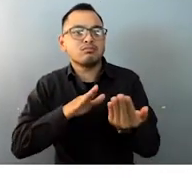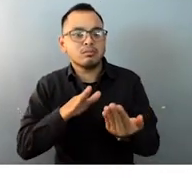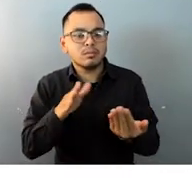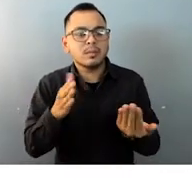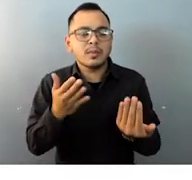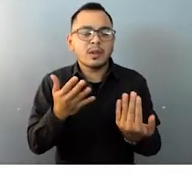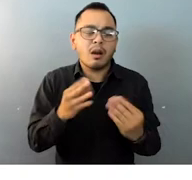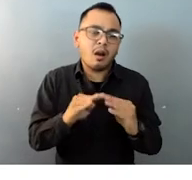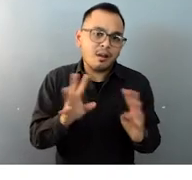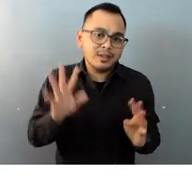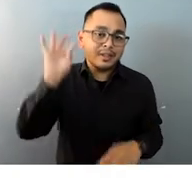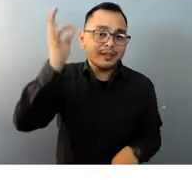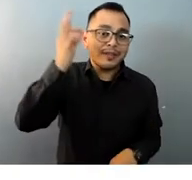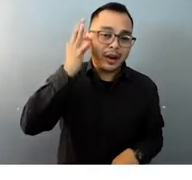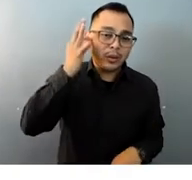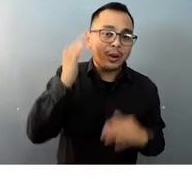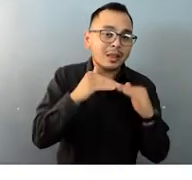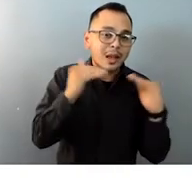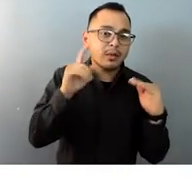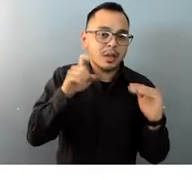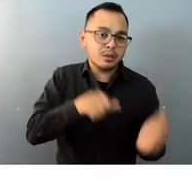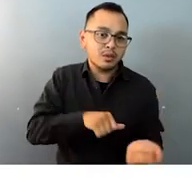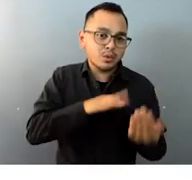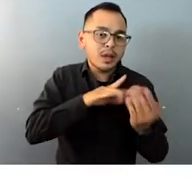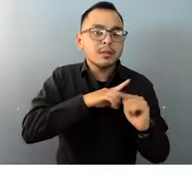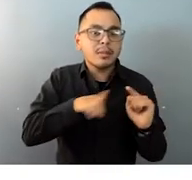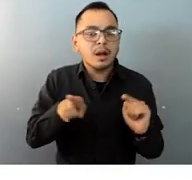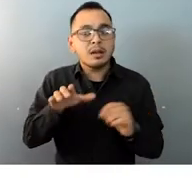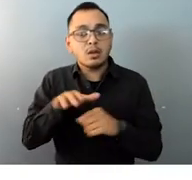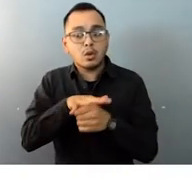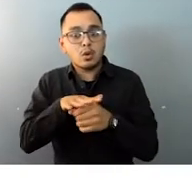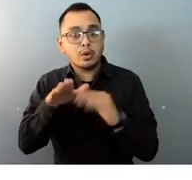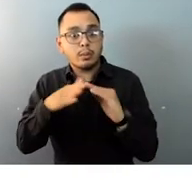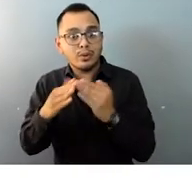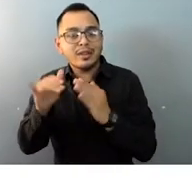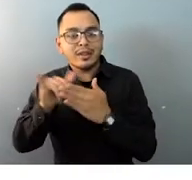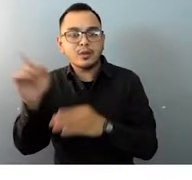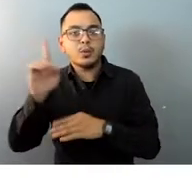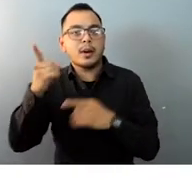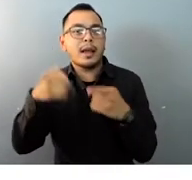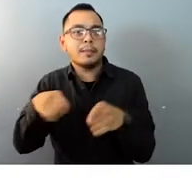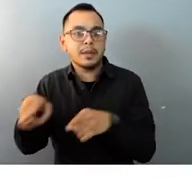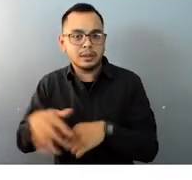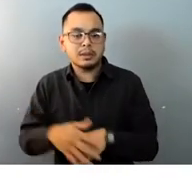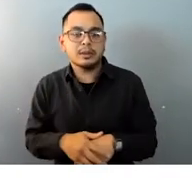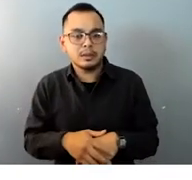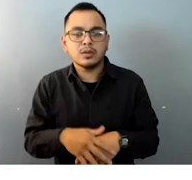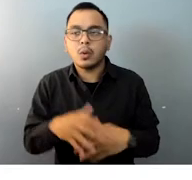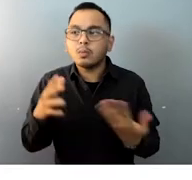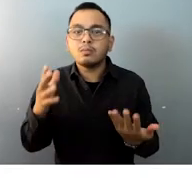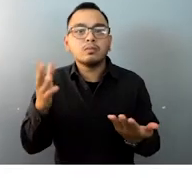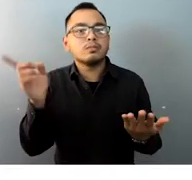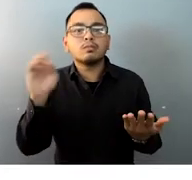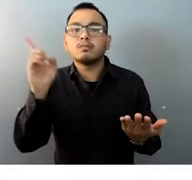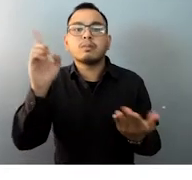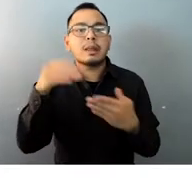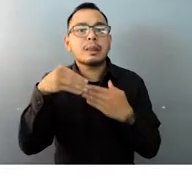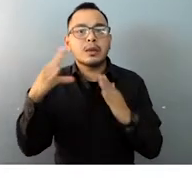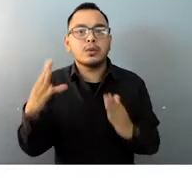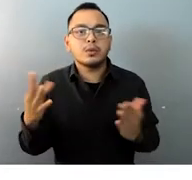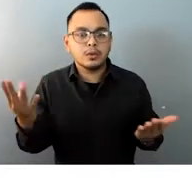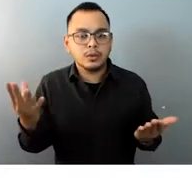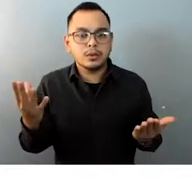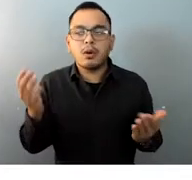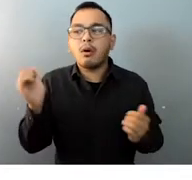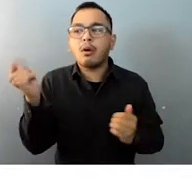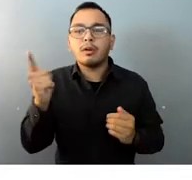this, because obviously hate crimes, yes, on a federal level, it needs to be addressed, but it's in our local communities where this happens. So where are the